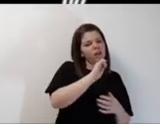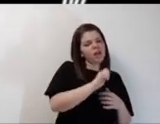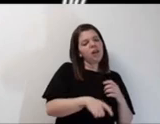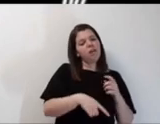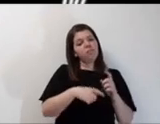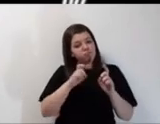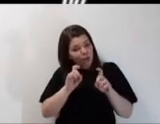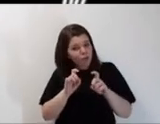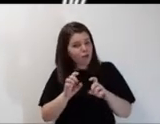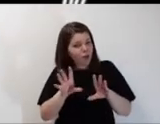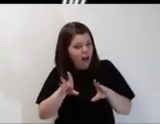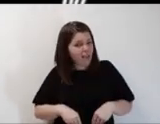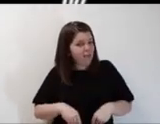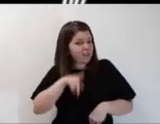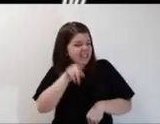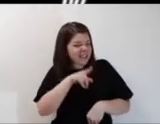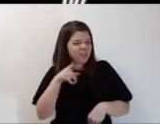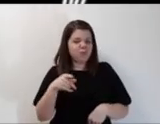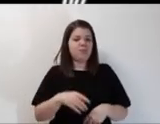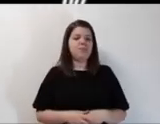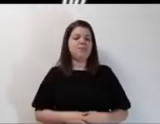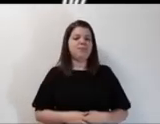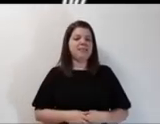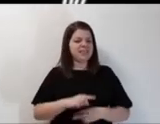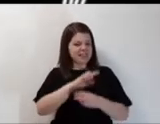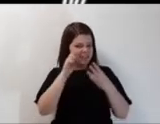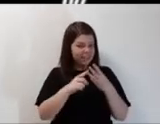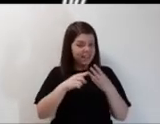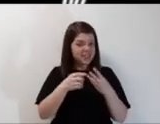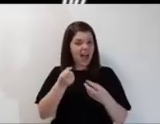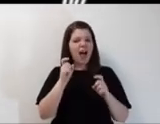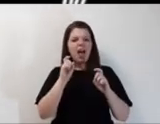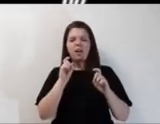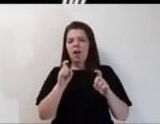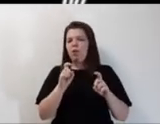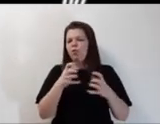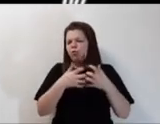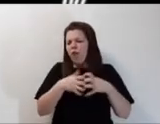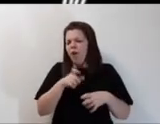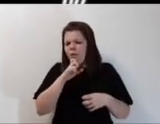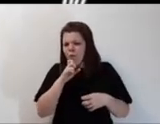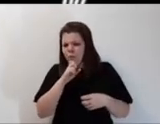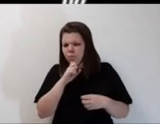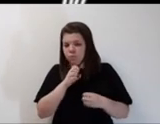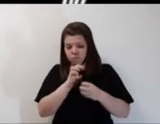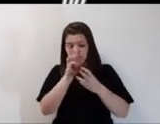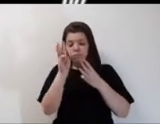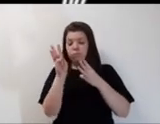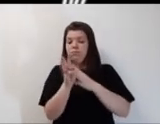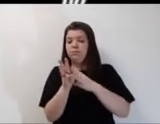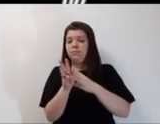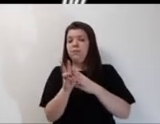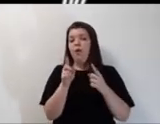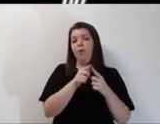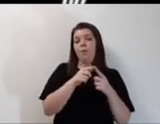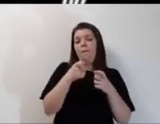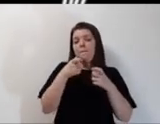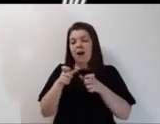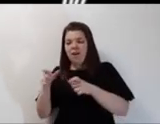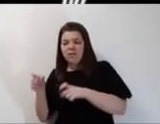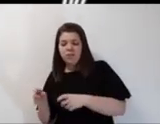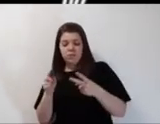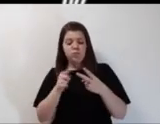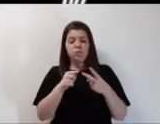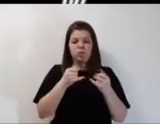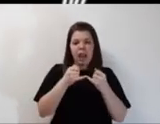education and we will check data about adoption affinity. Third, okay, but how